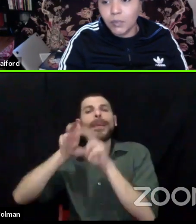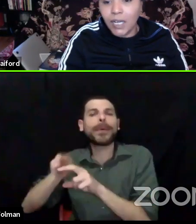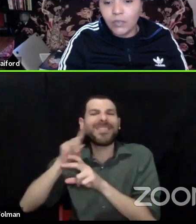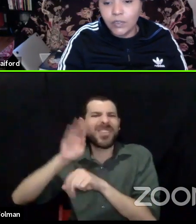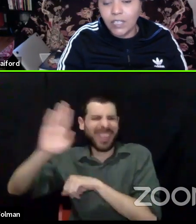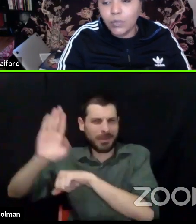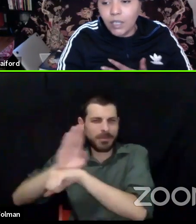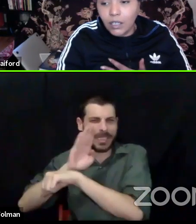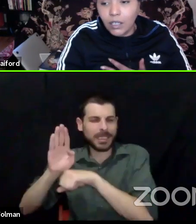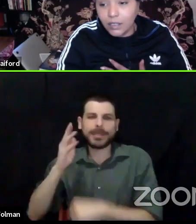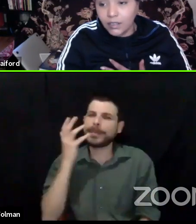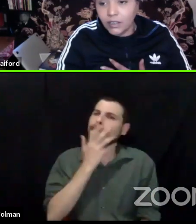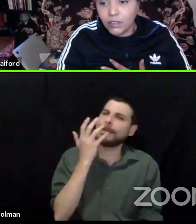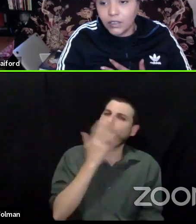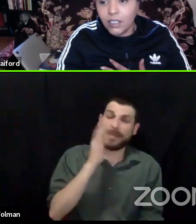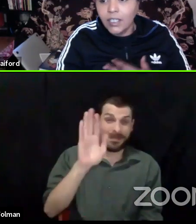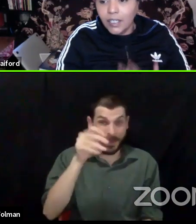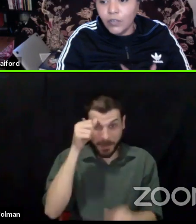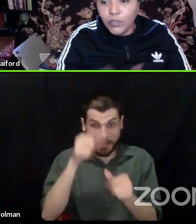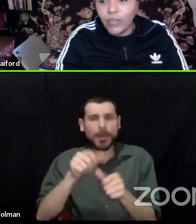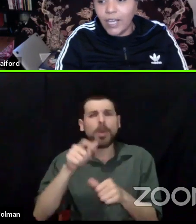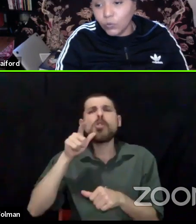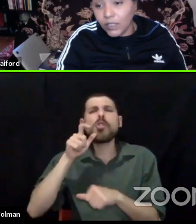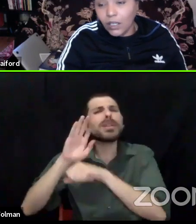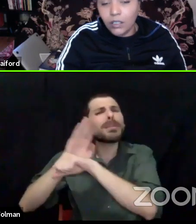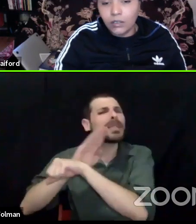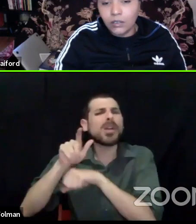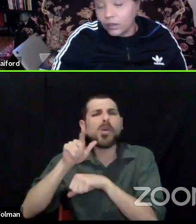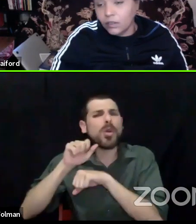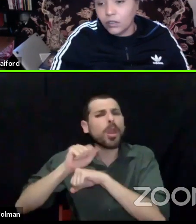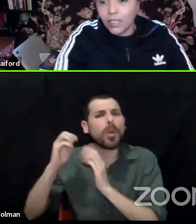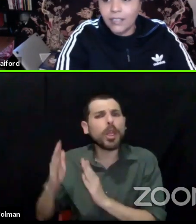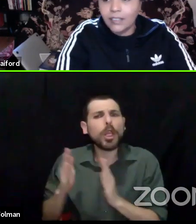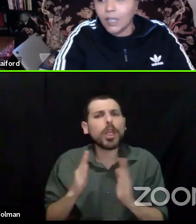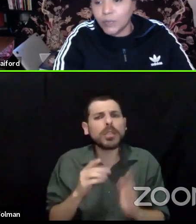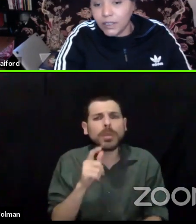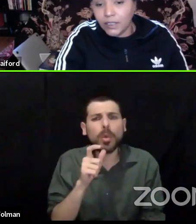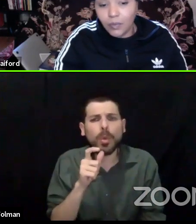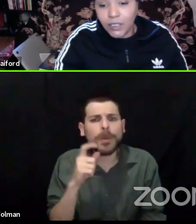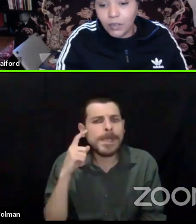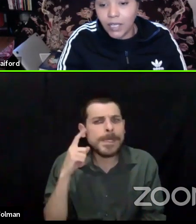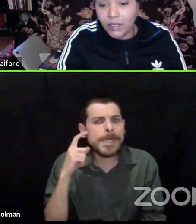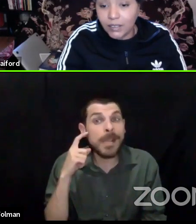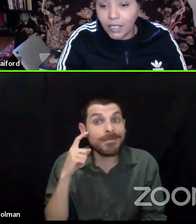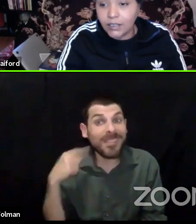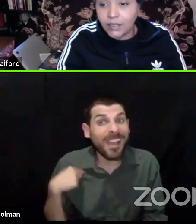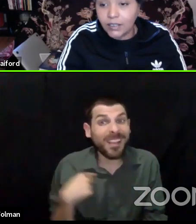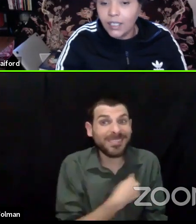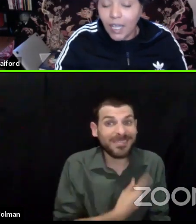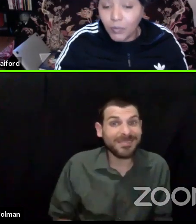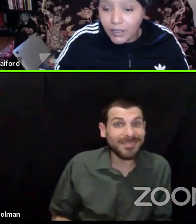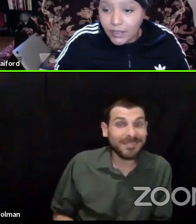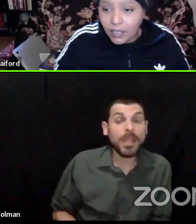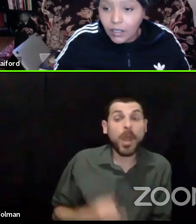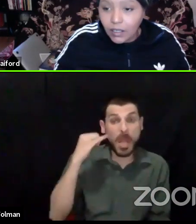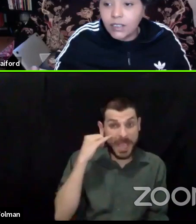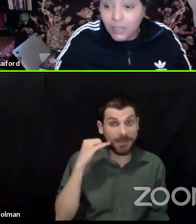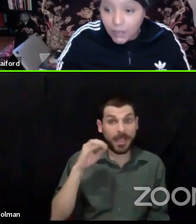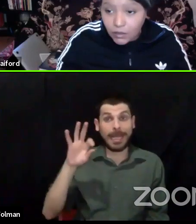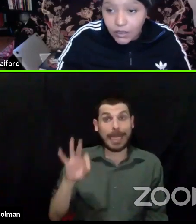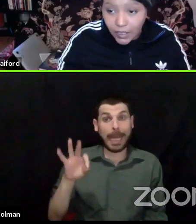to be mindful that we are the industry. If in fact we all, you know, the 99% have been commoditized, that means that